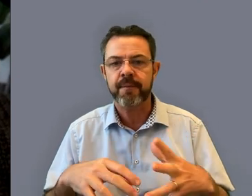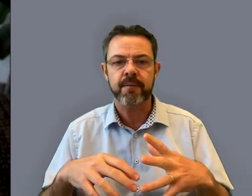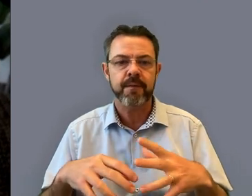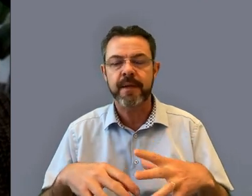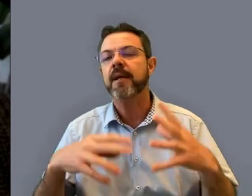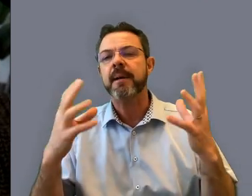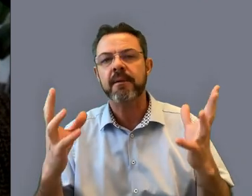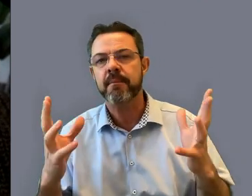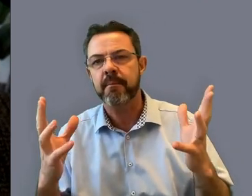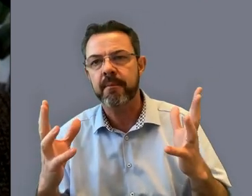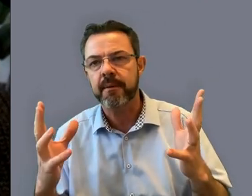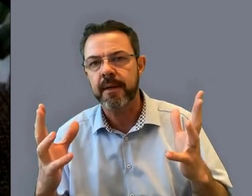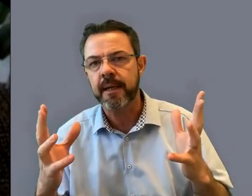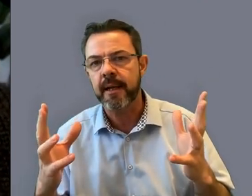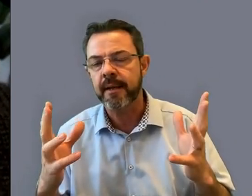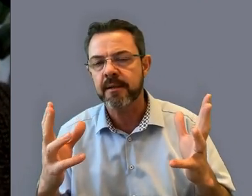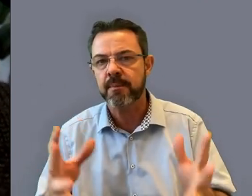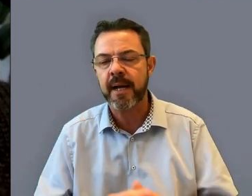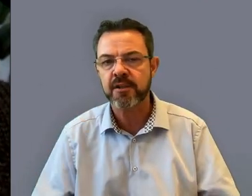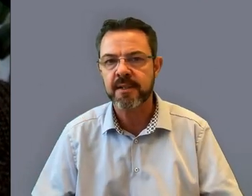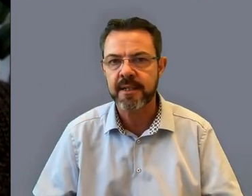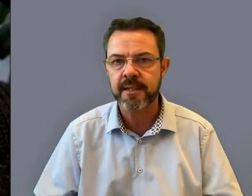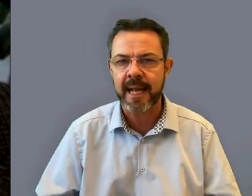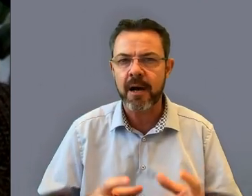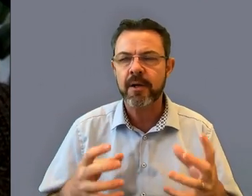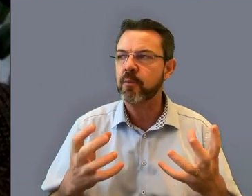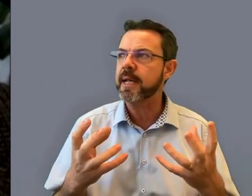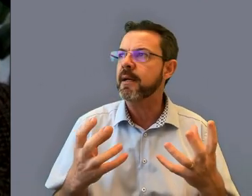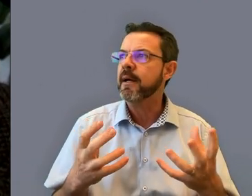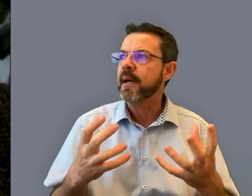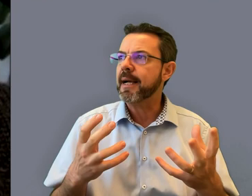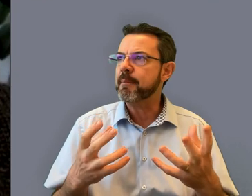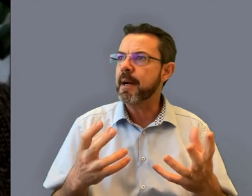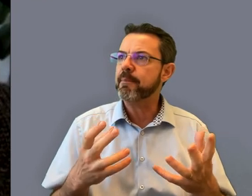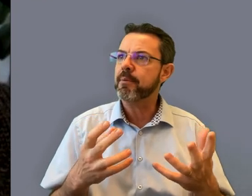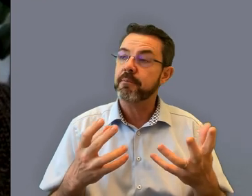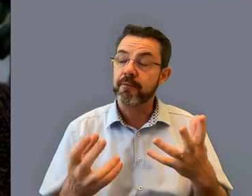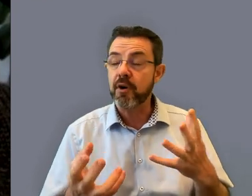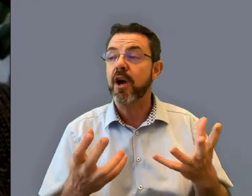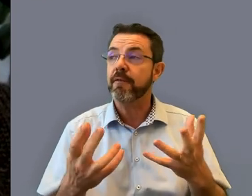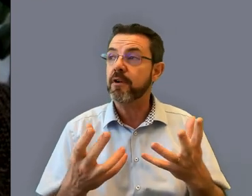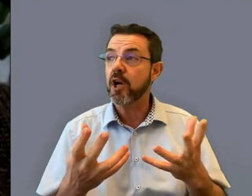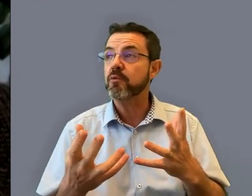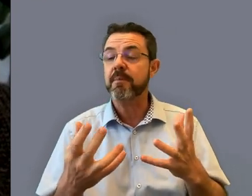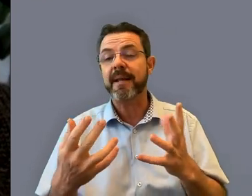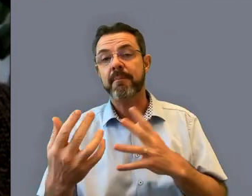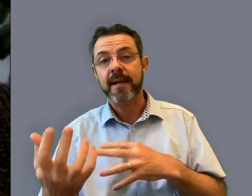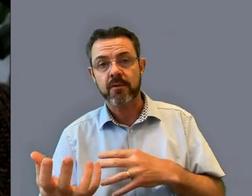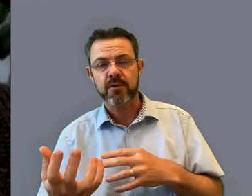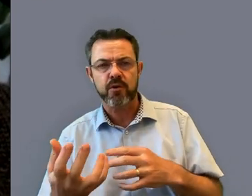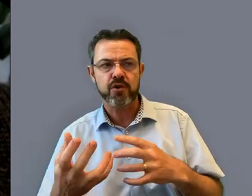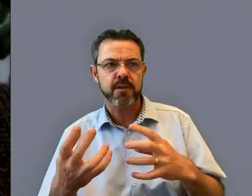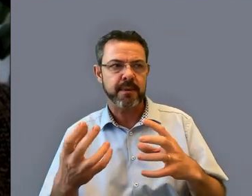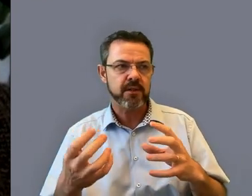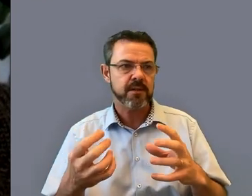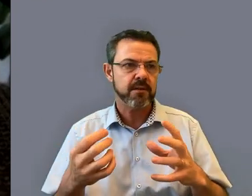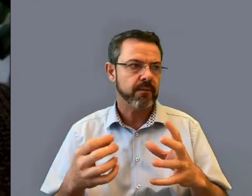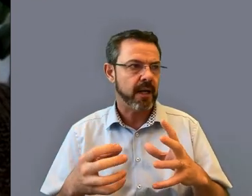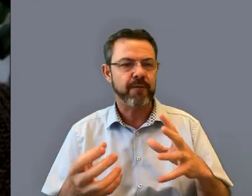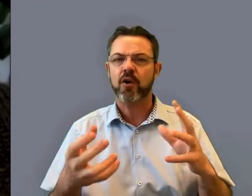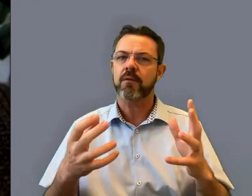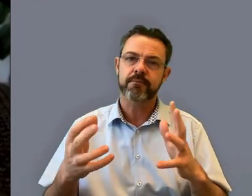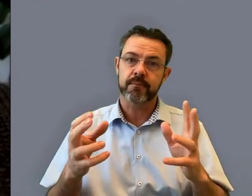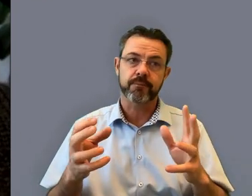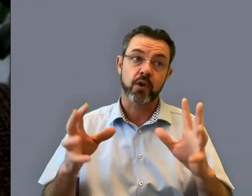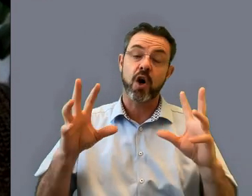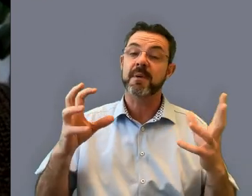kind of think about in the supply chain setting? How can we come up very often not with mathematical solutions, but just